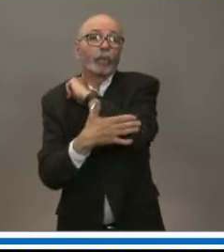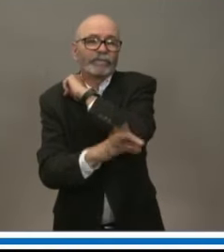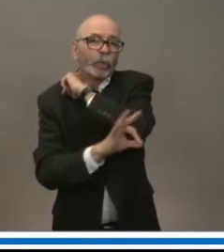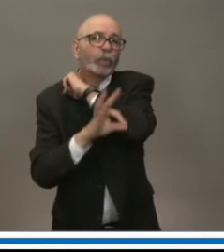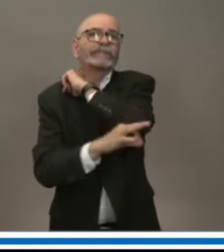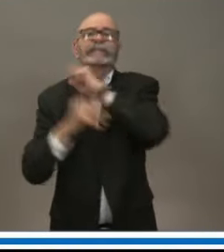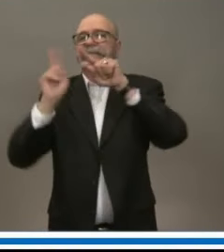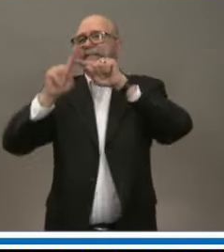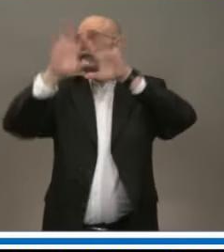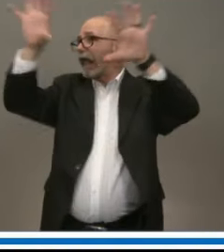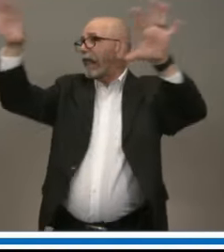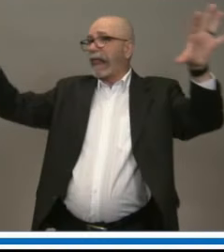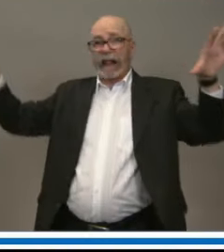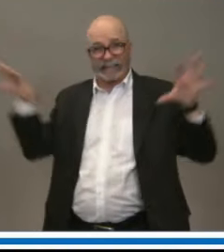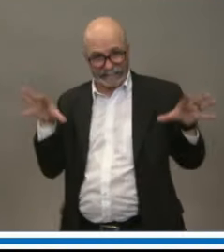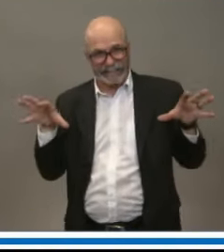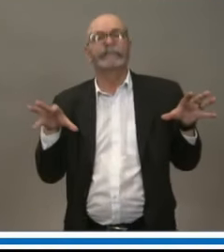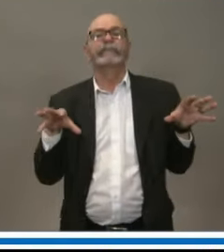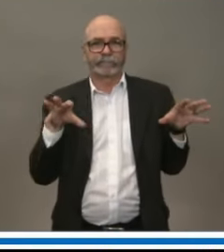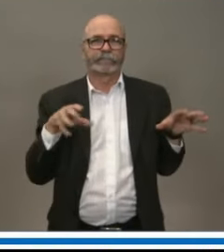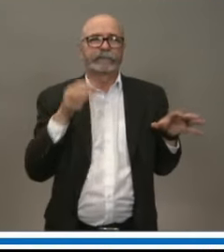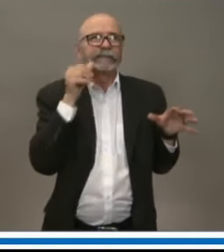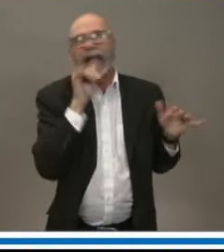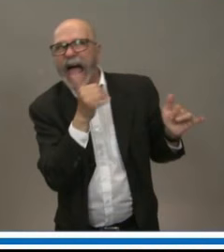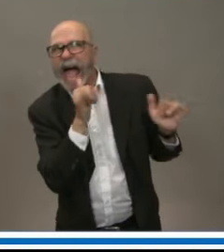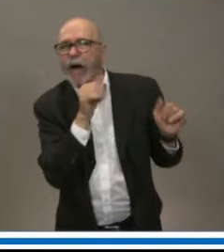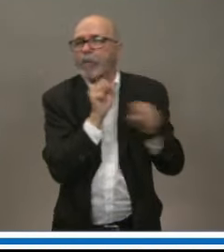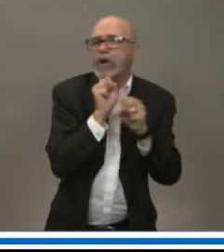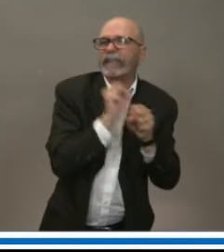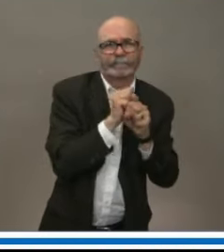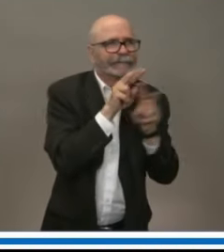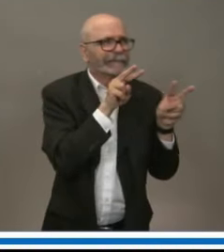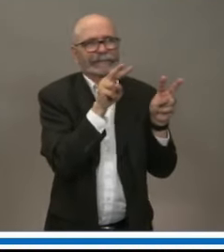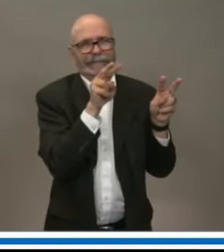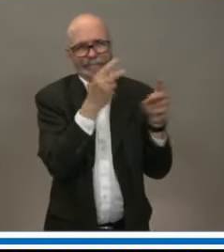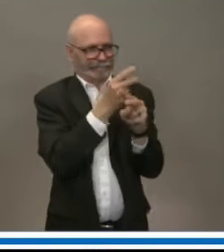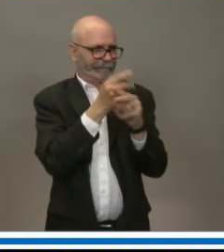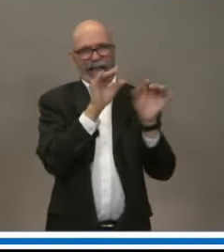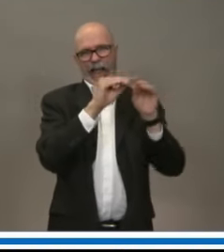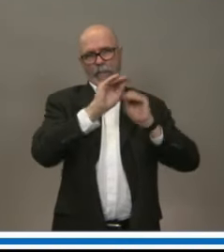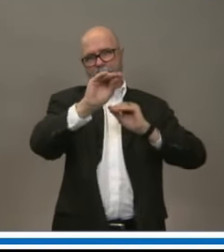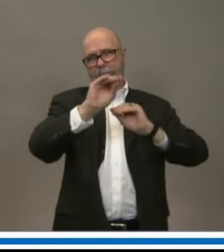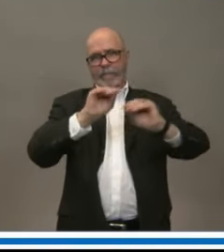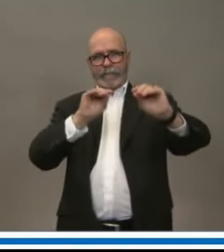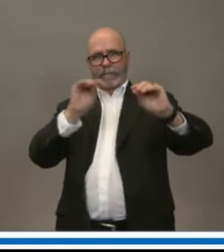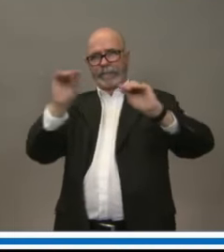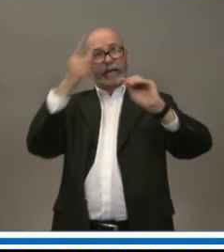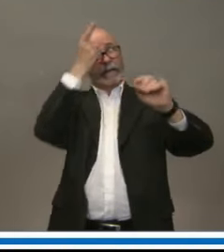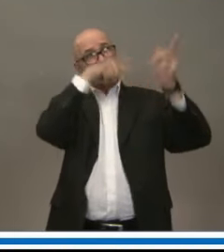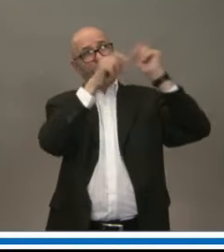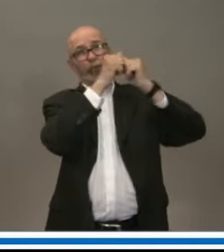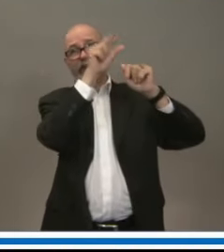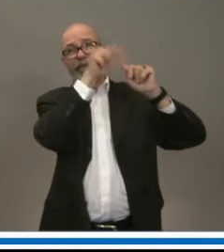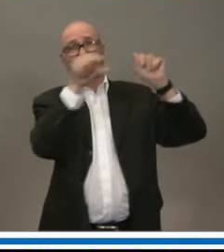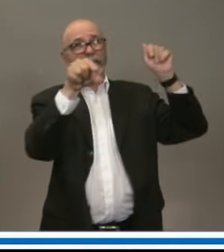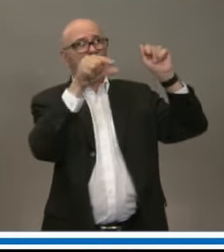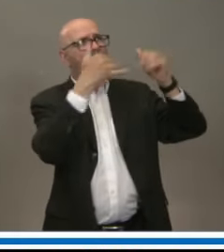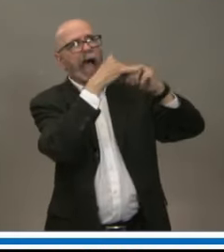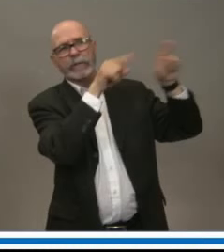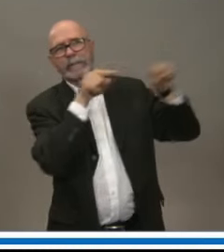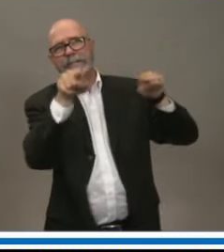to us. So we looked at those and how we could best work with the national government to help this region. But I want to tell